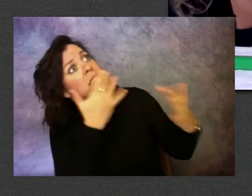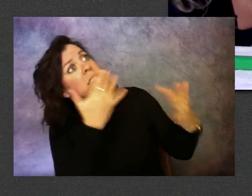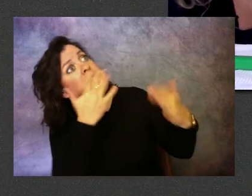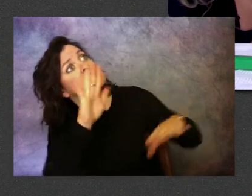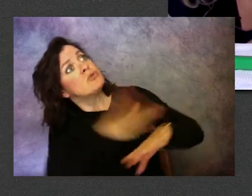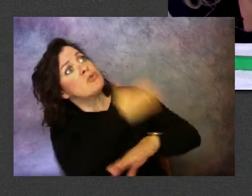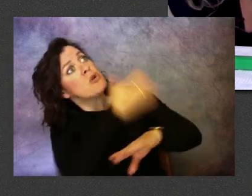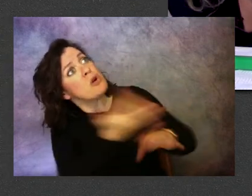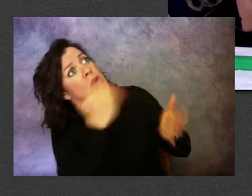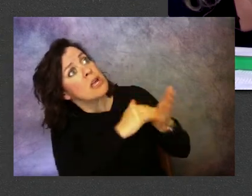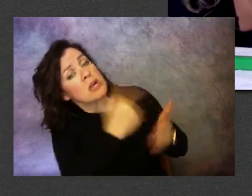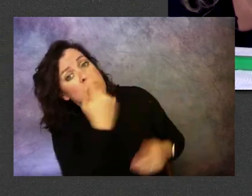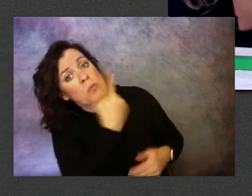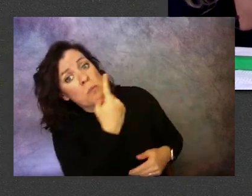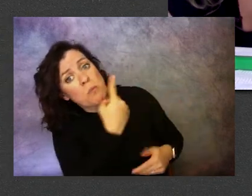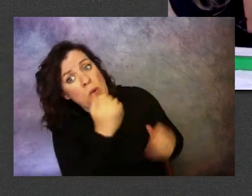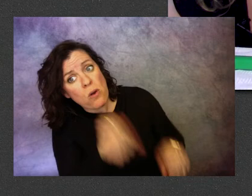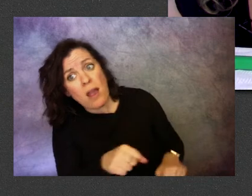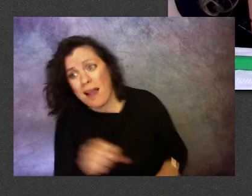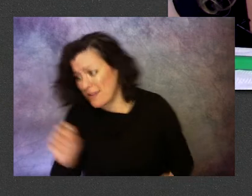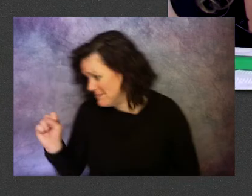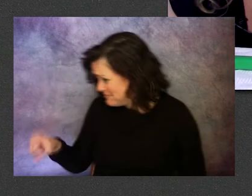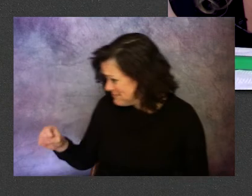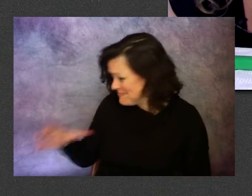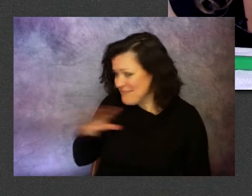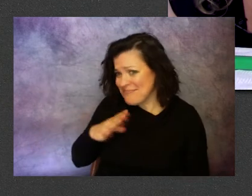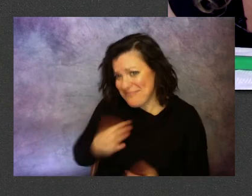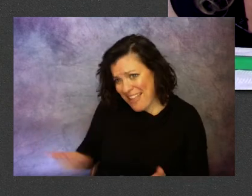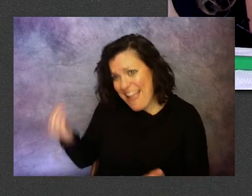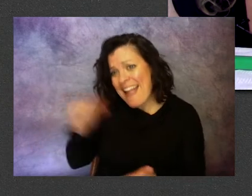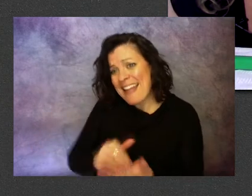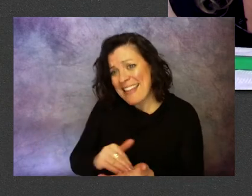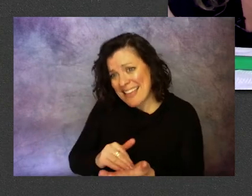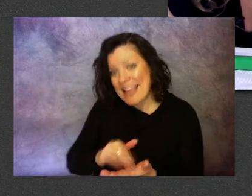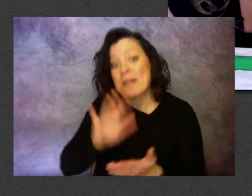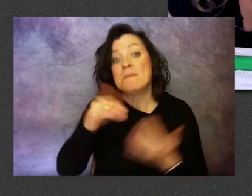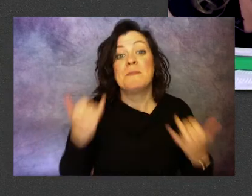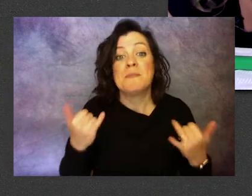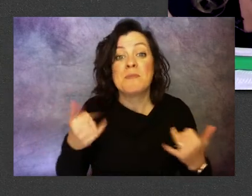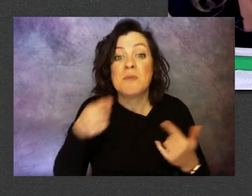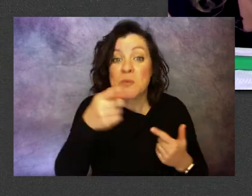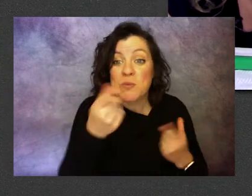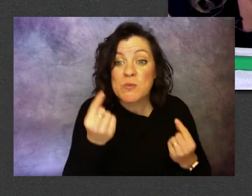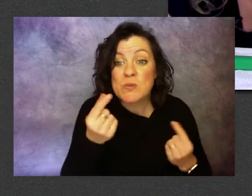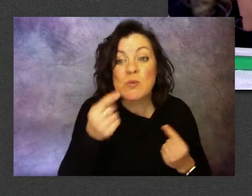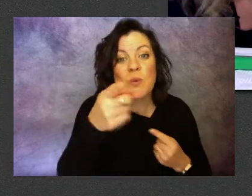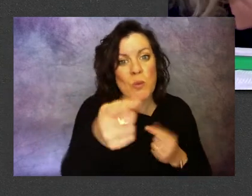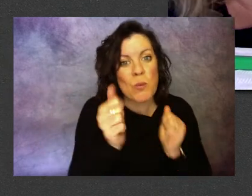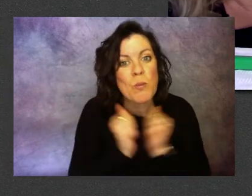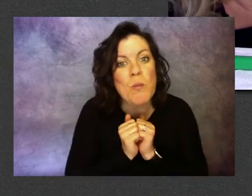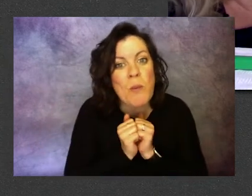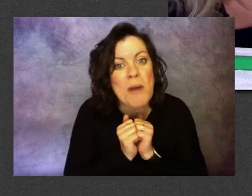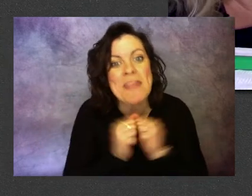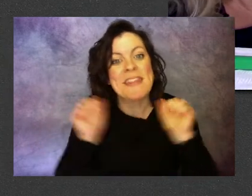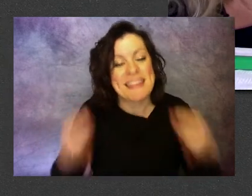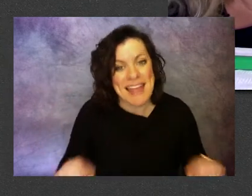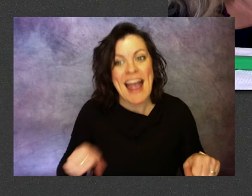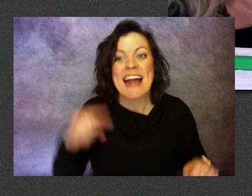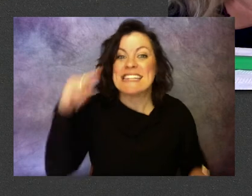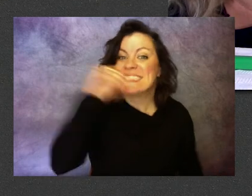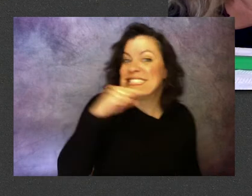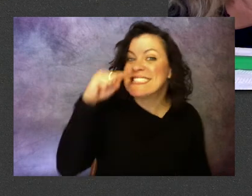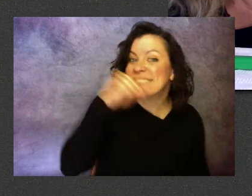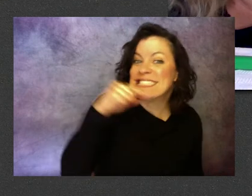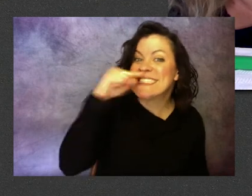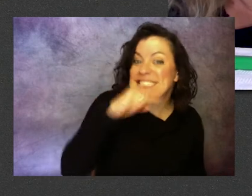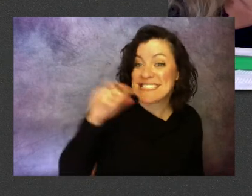time? Sure we could. How about this time, though, we do a little moving with the song. Would you like to do that?